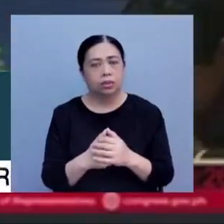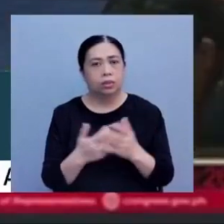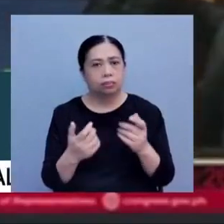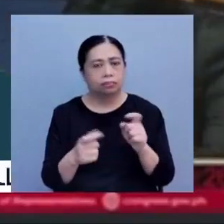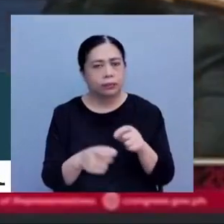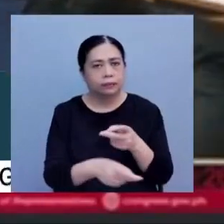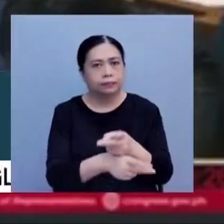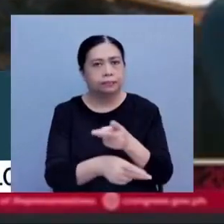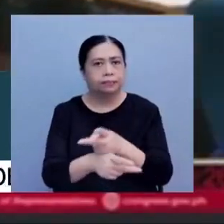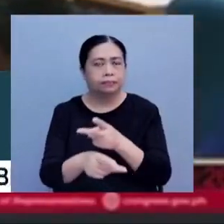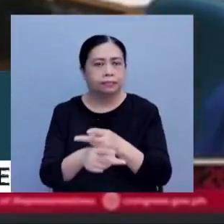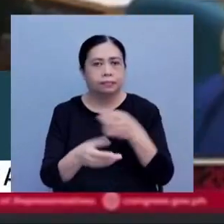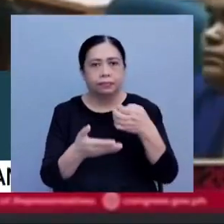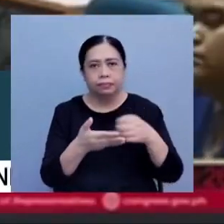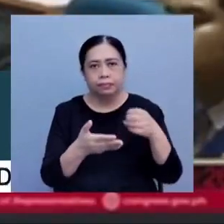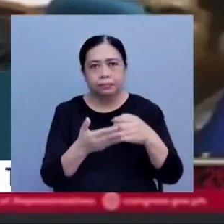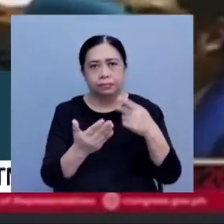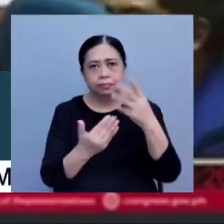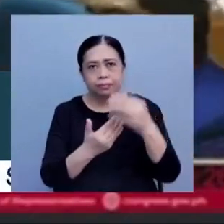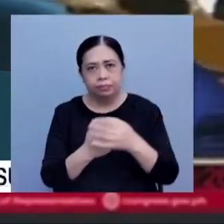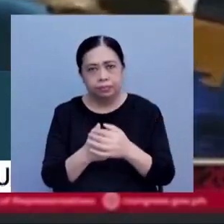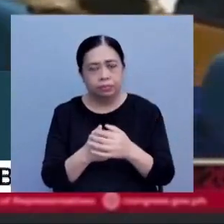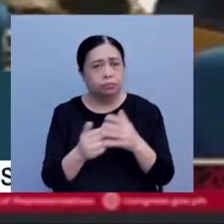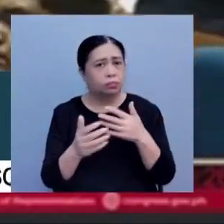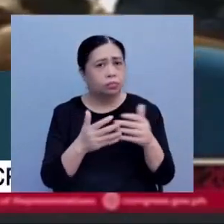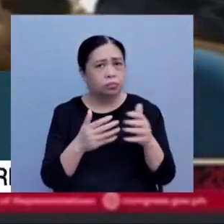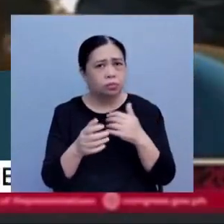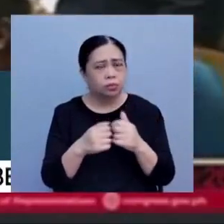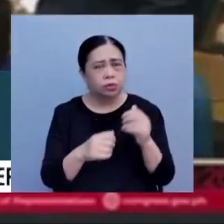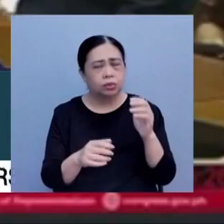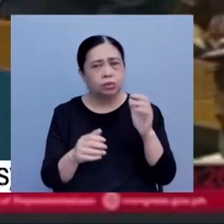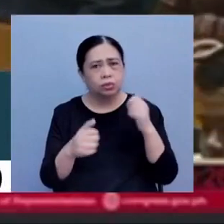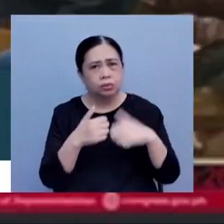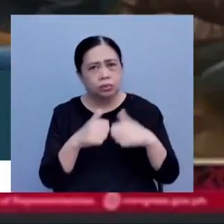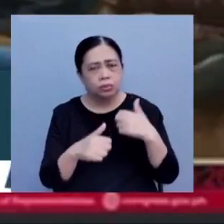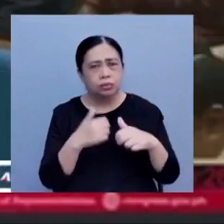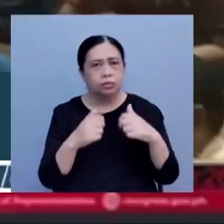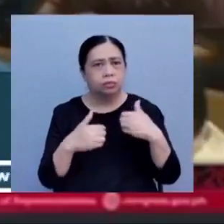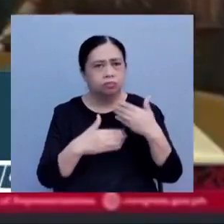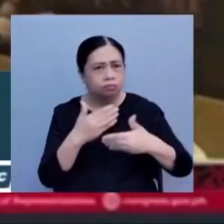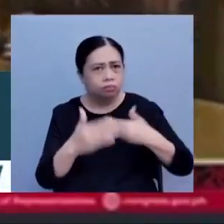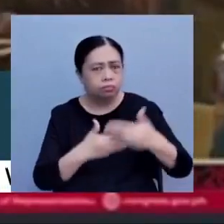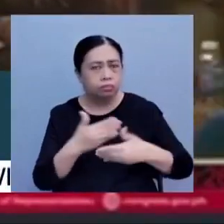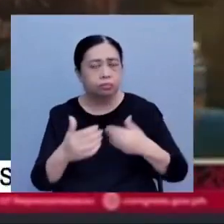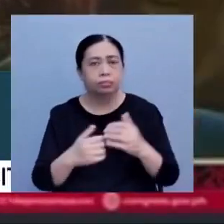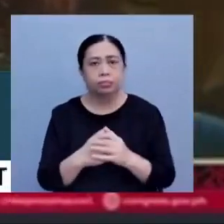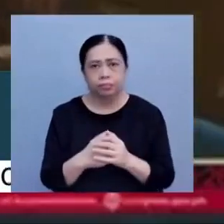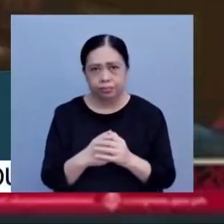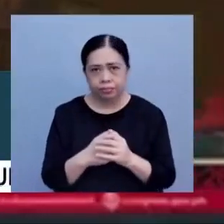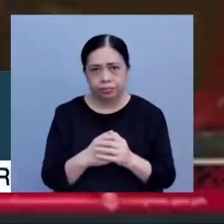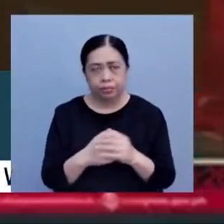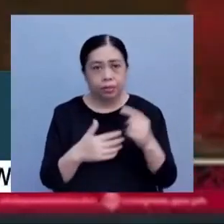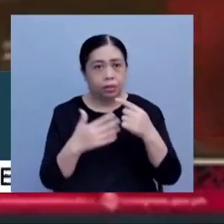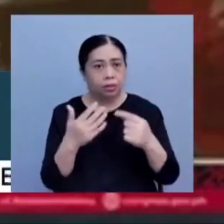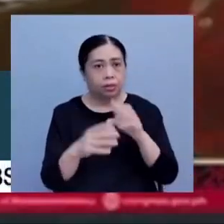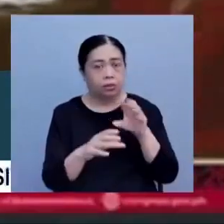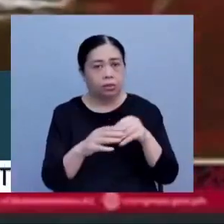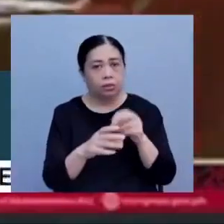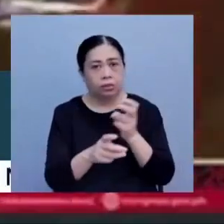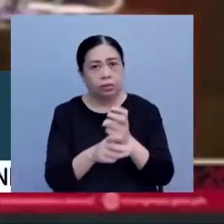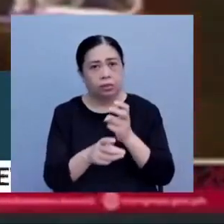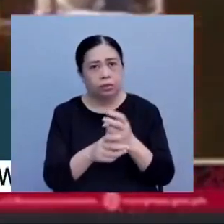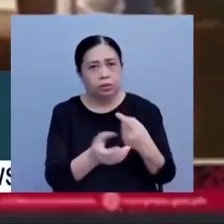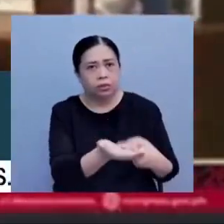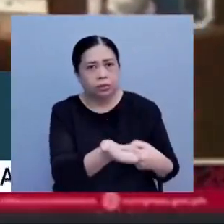national expenditure program, no matter the rigors and challenges along the way. These include the difficult